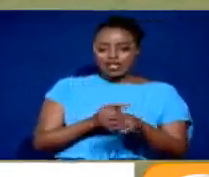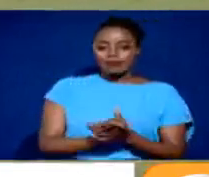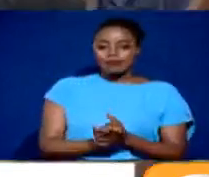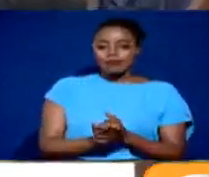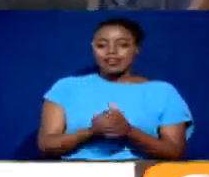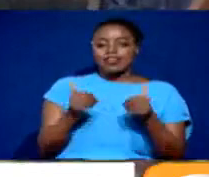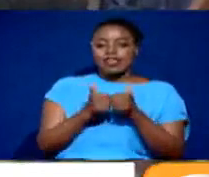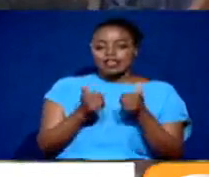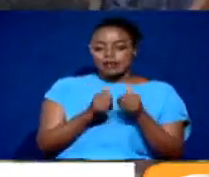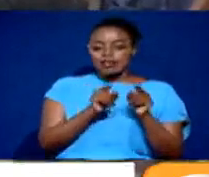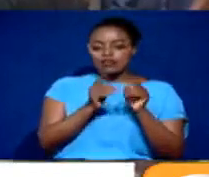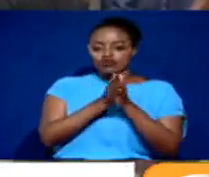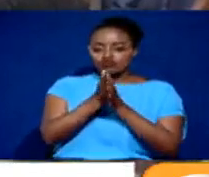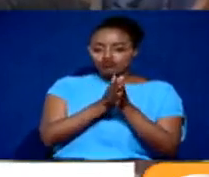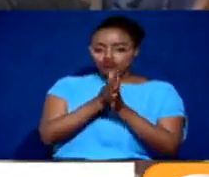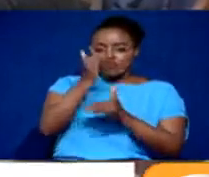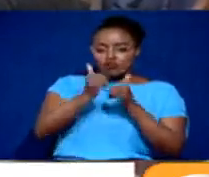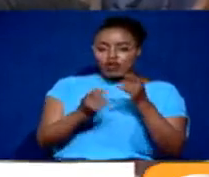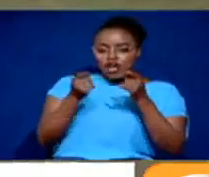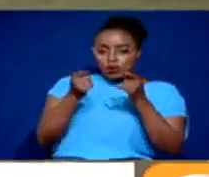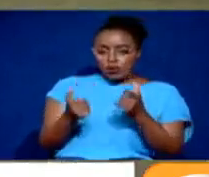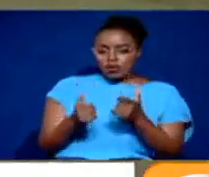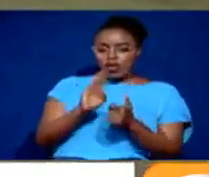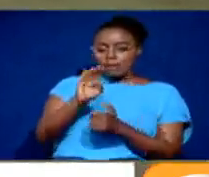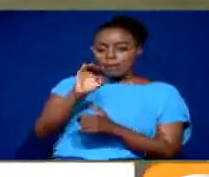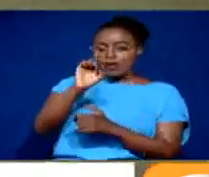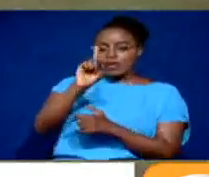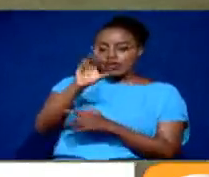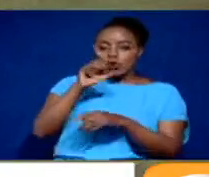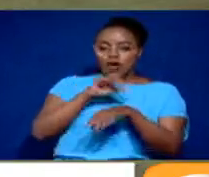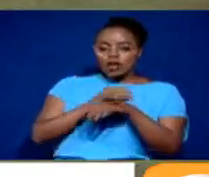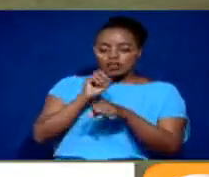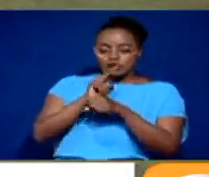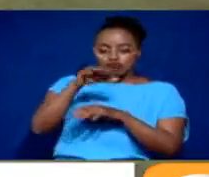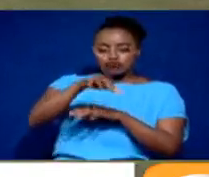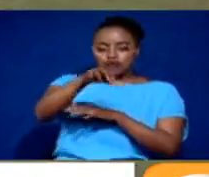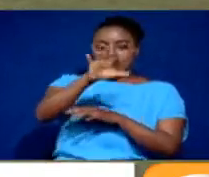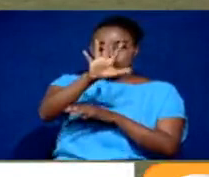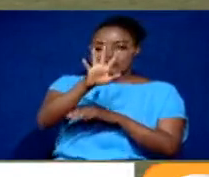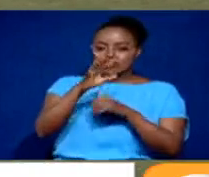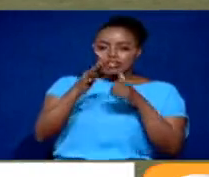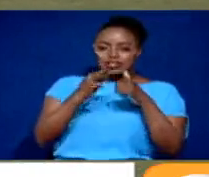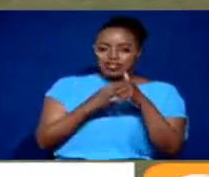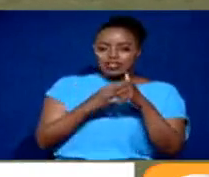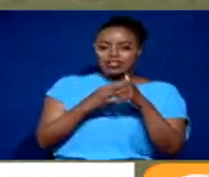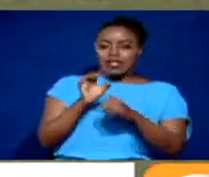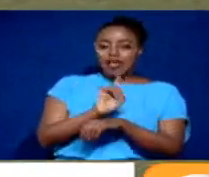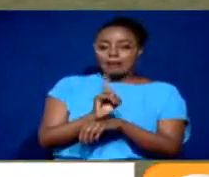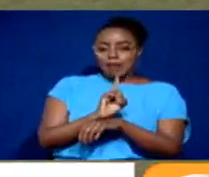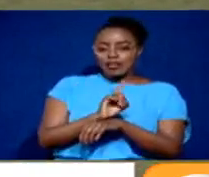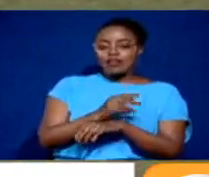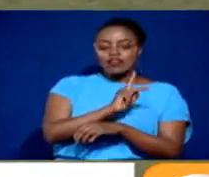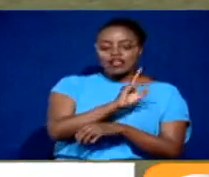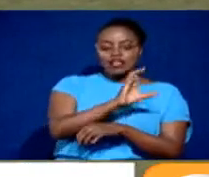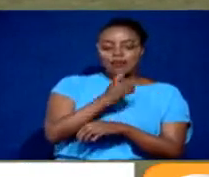The game would head to an interesting final quarter as Bidco got a penalty in the 57th minute, scored by Emmanuel Mogaka.